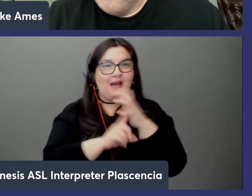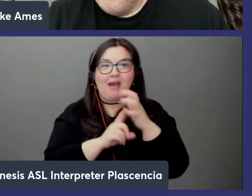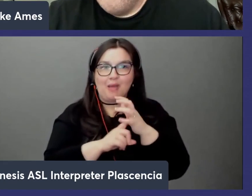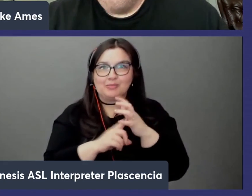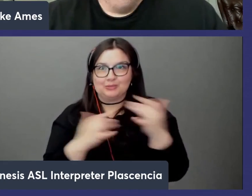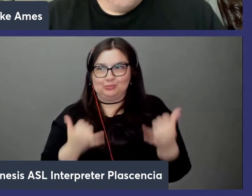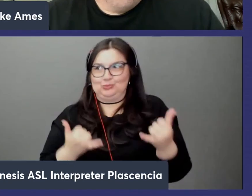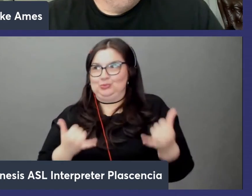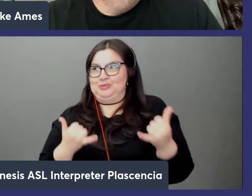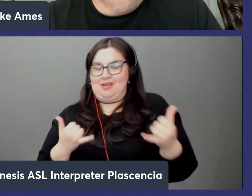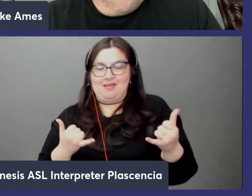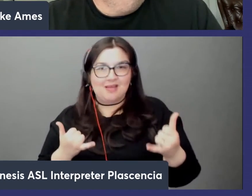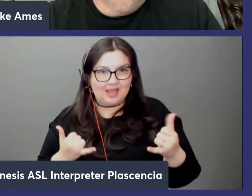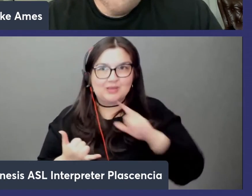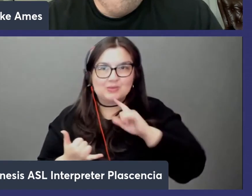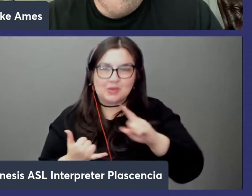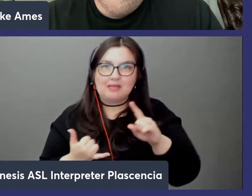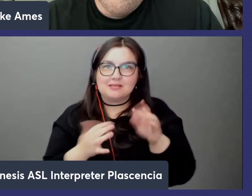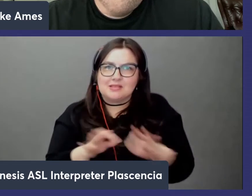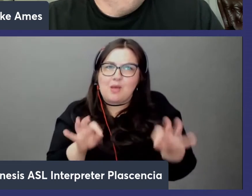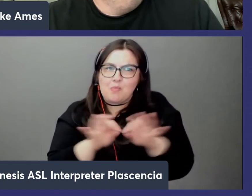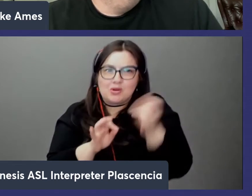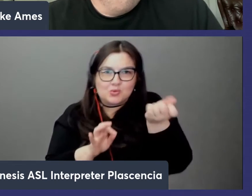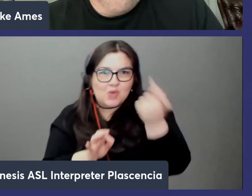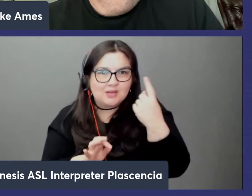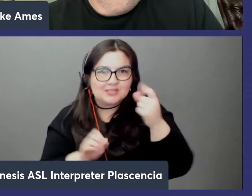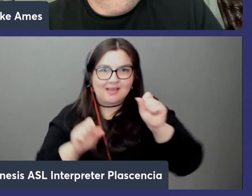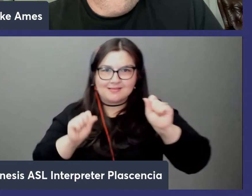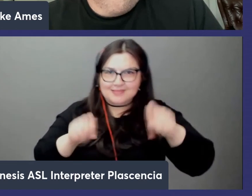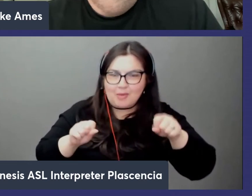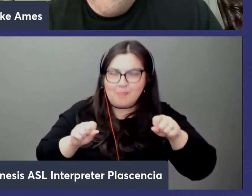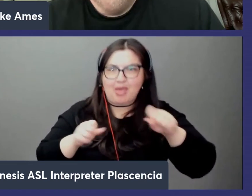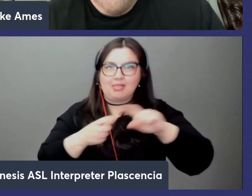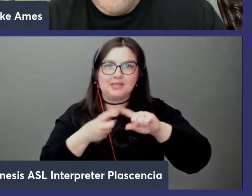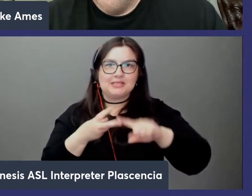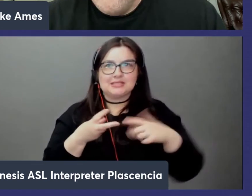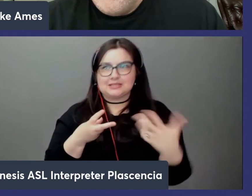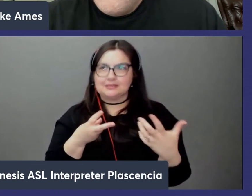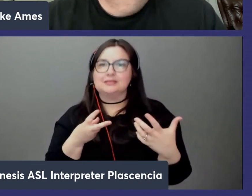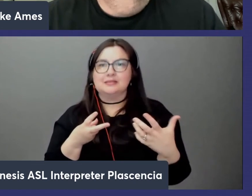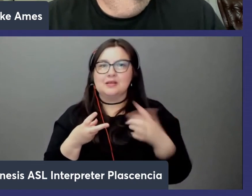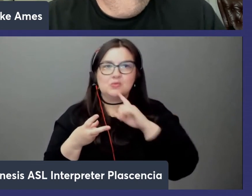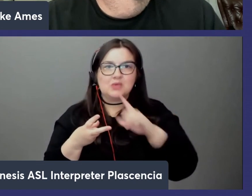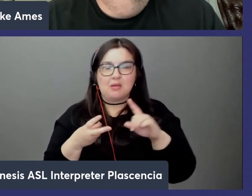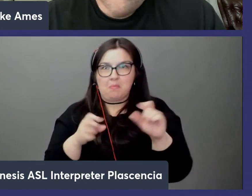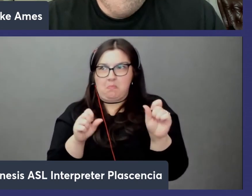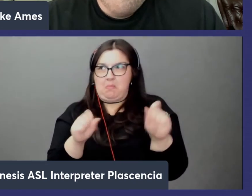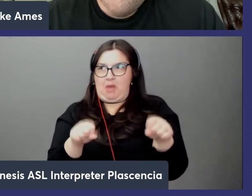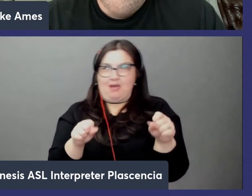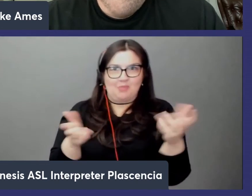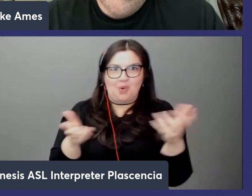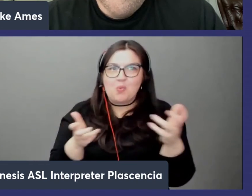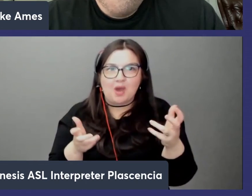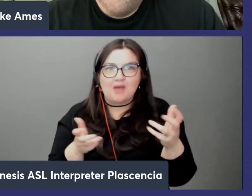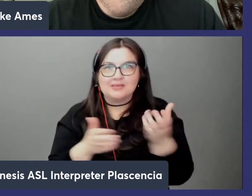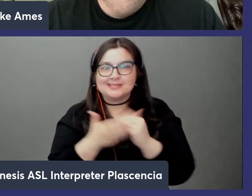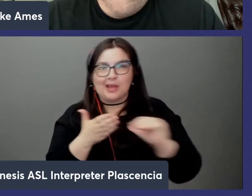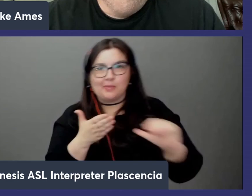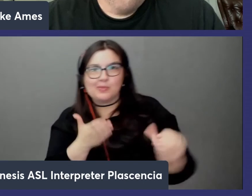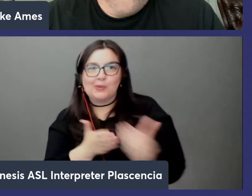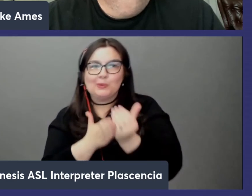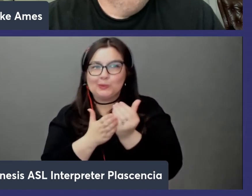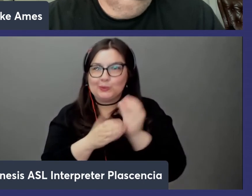worth just sort of understanding the capabilities and what the art of the possible is with some of these new computer